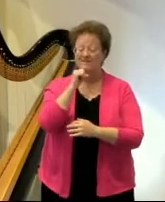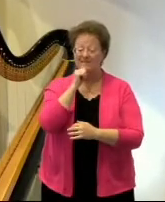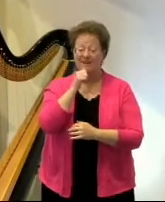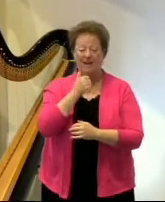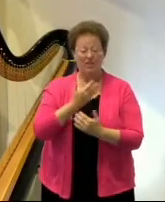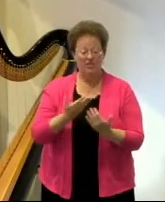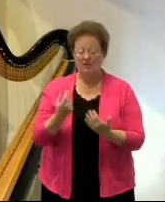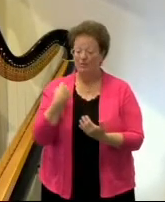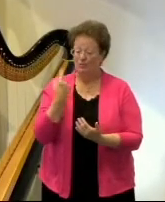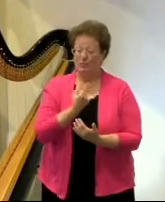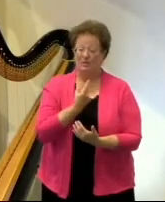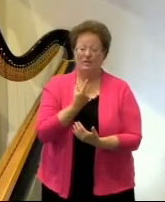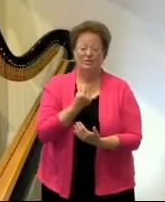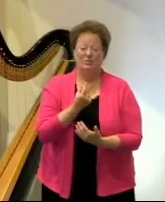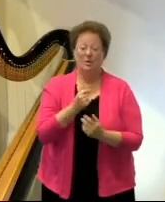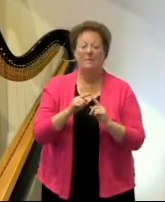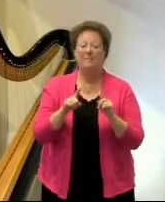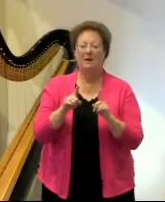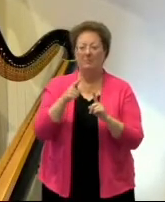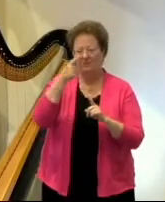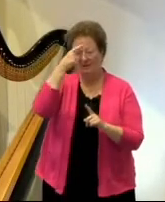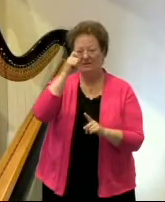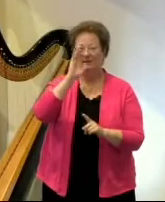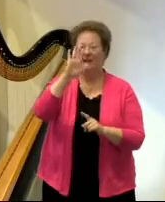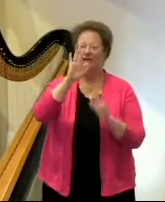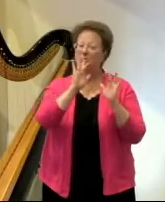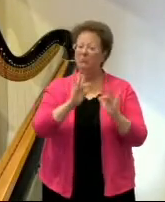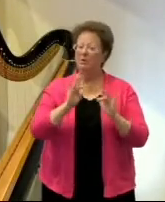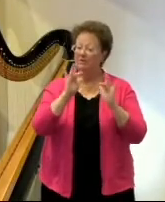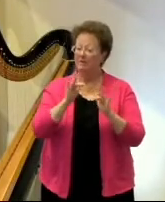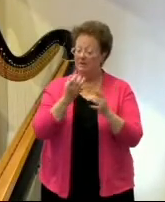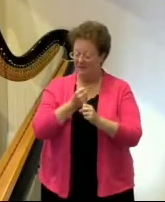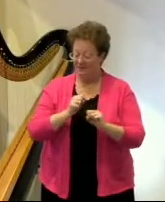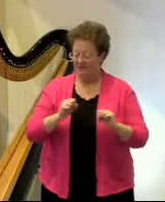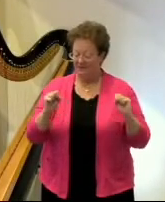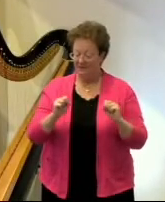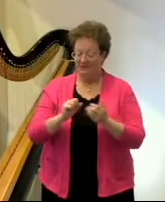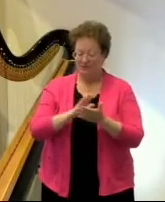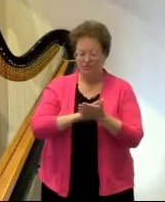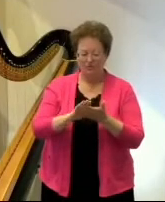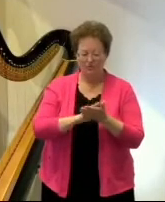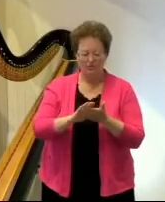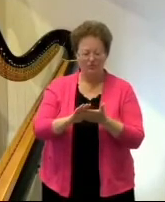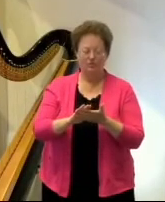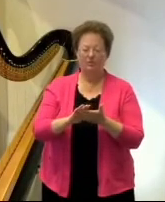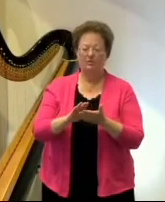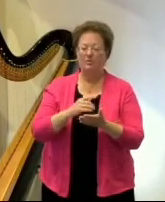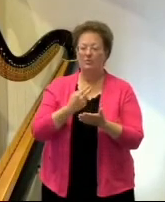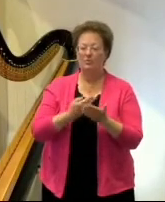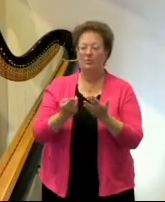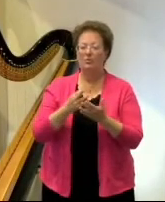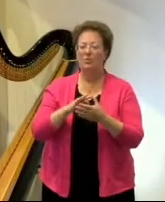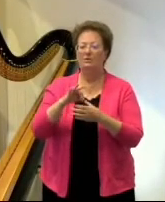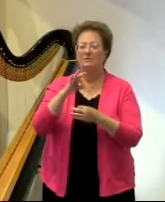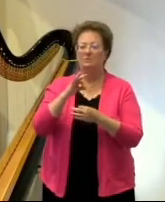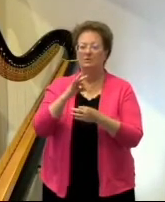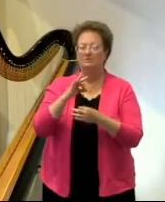we had done, but because of his mercy. He saves us through the washing of rebirth and renewal by the Holy